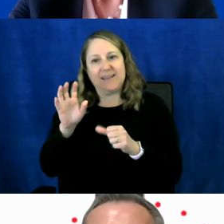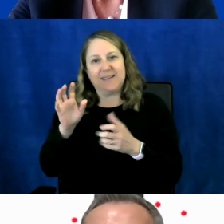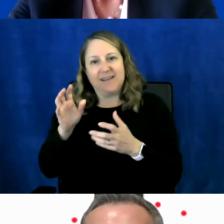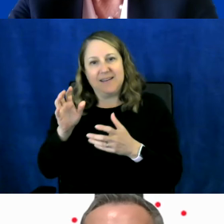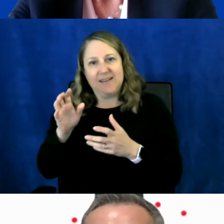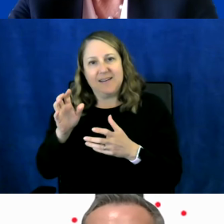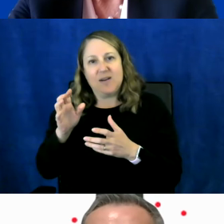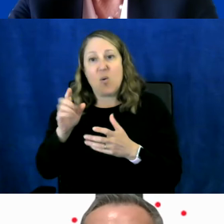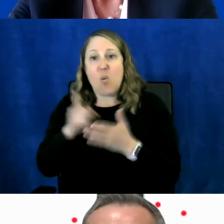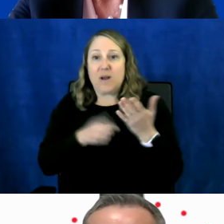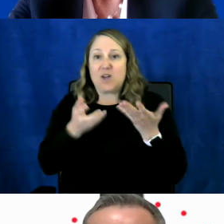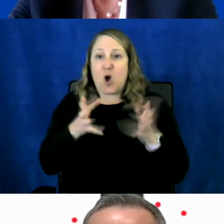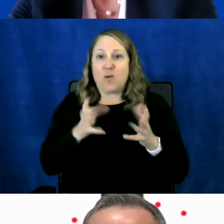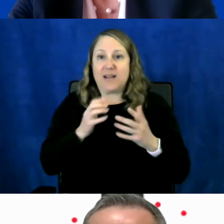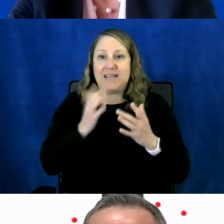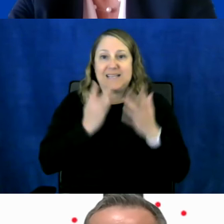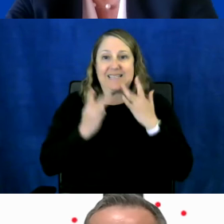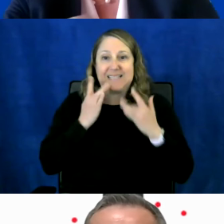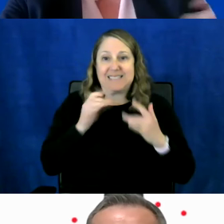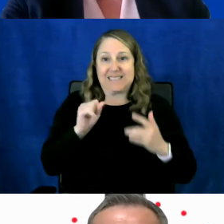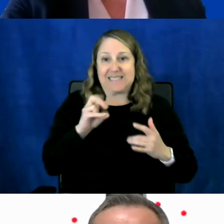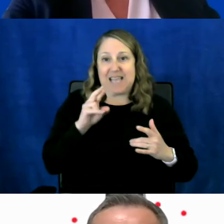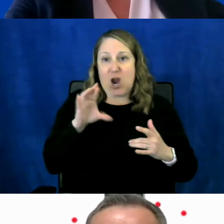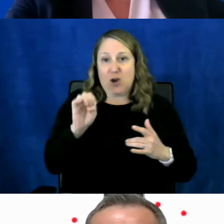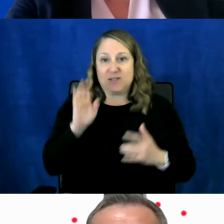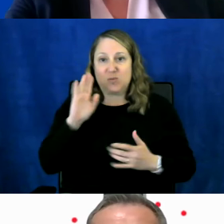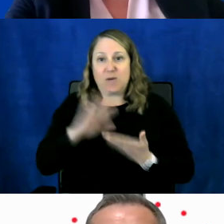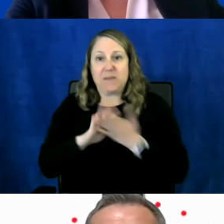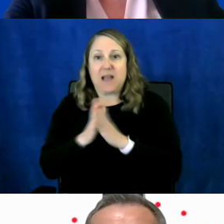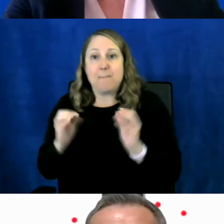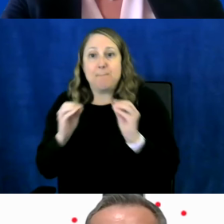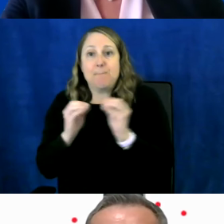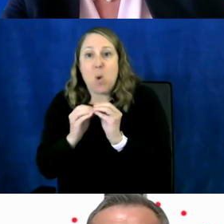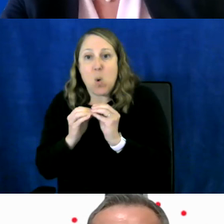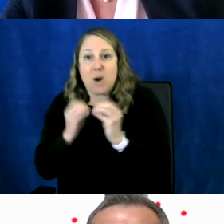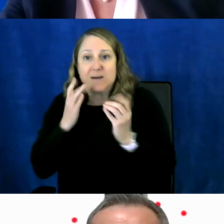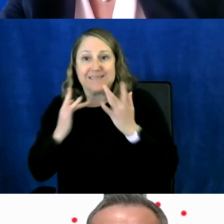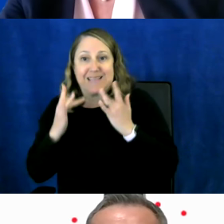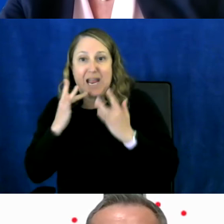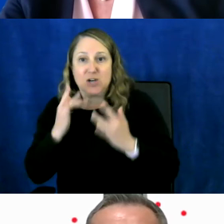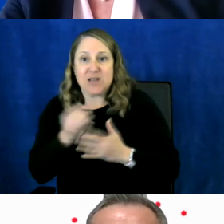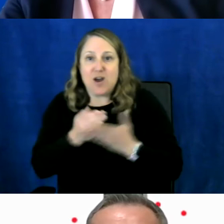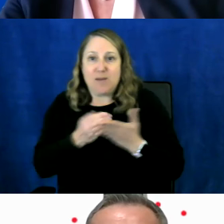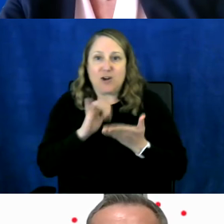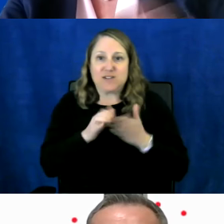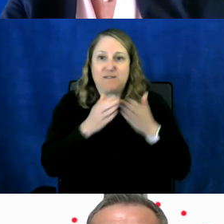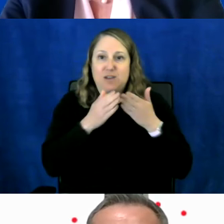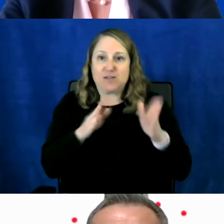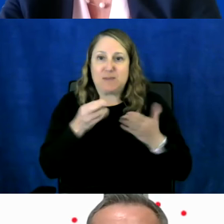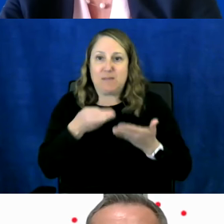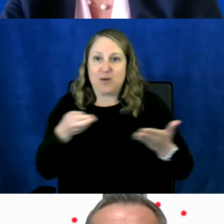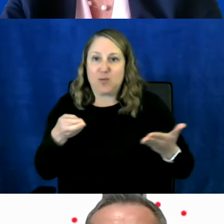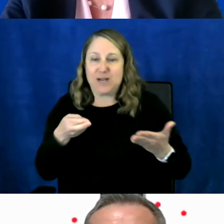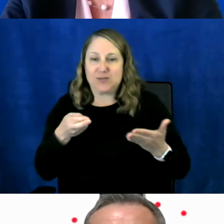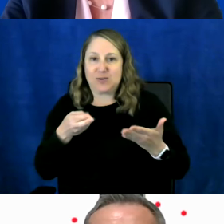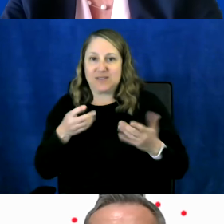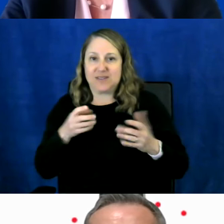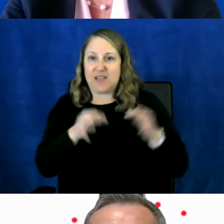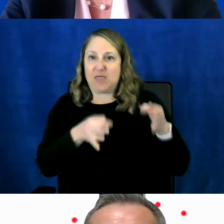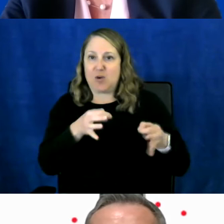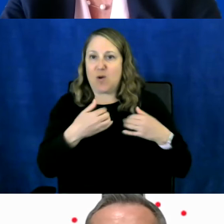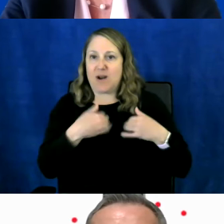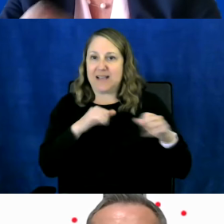already currently scarce even more scarce by taking portions of those public resources and having the court have the